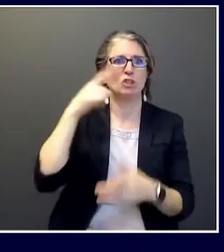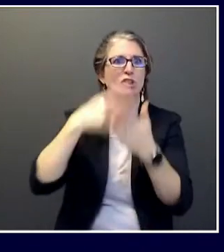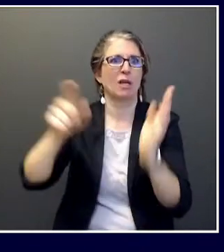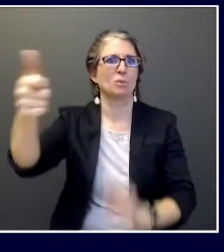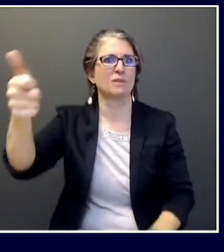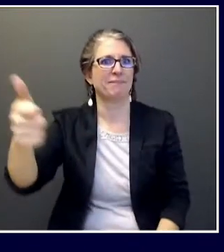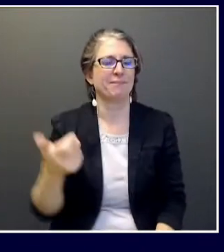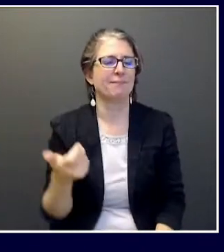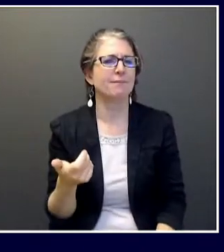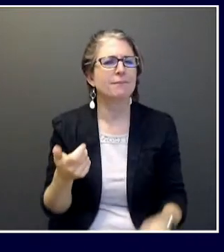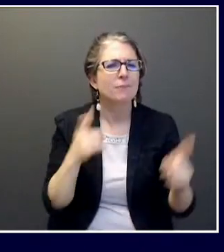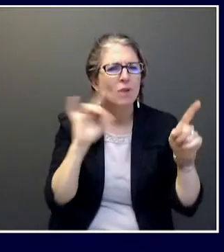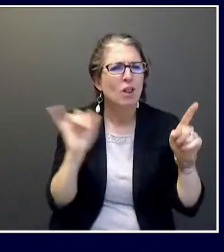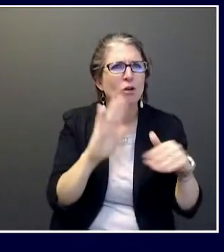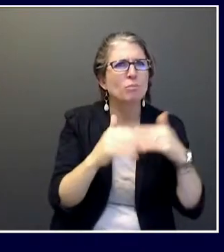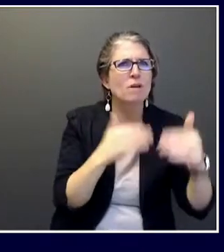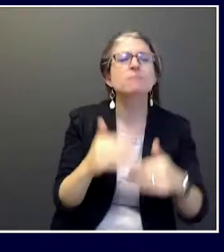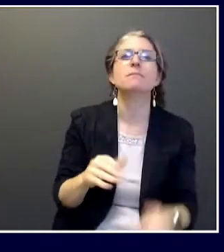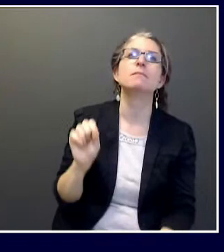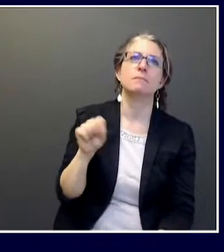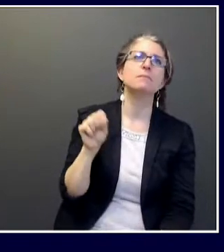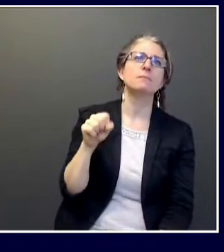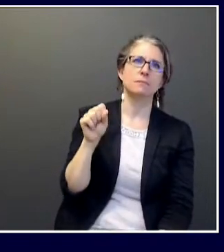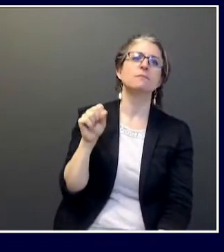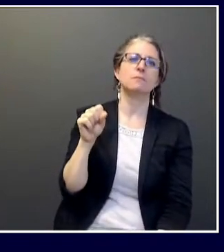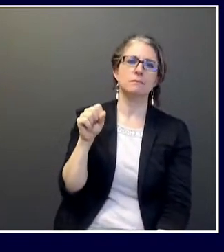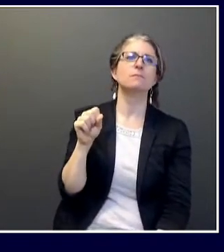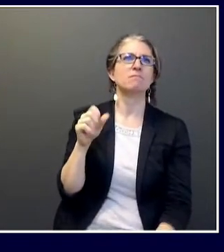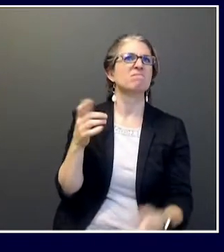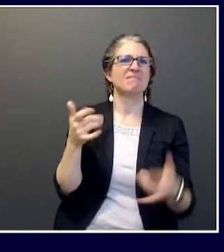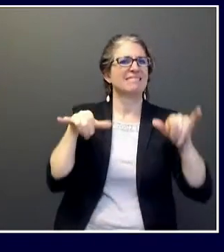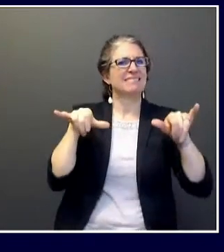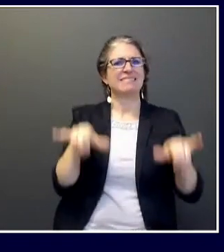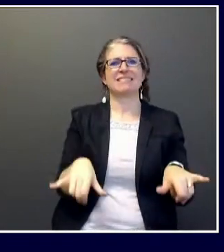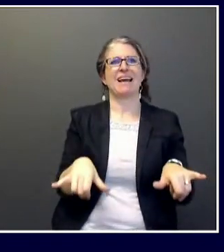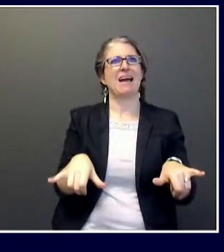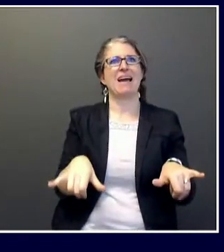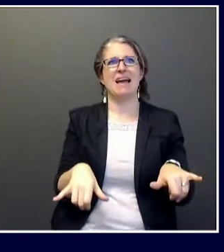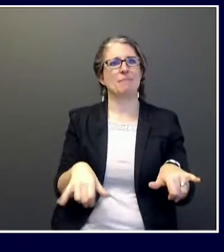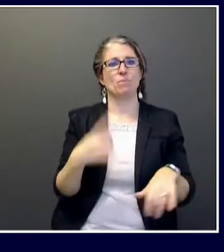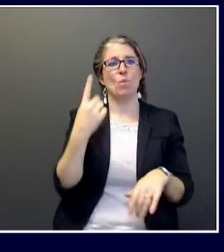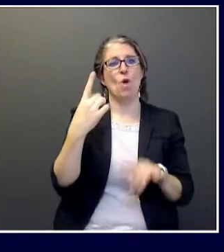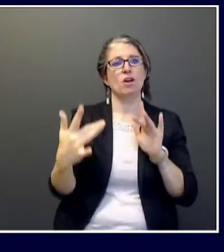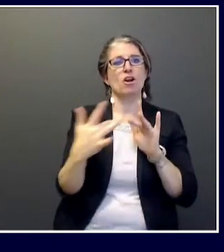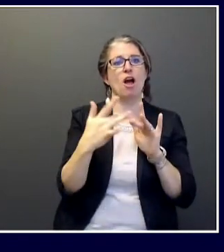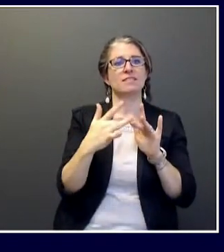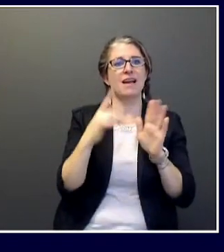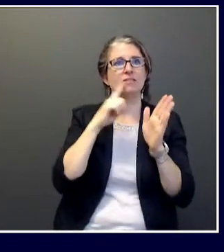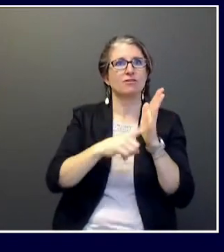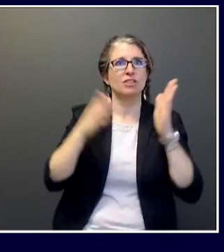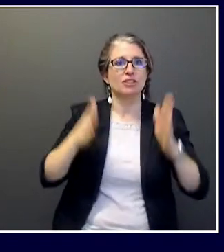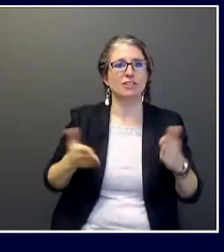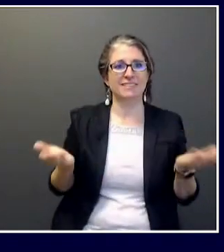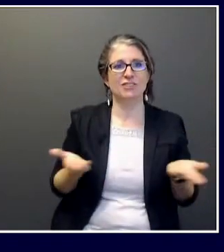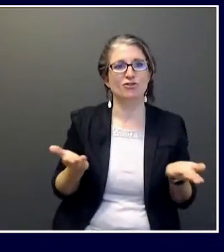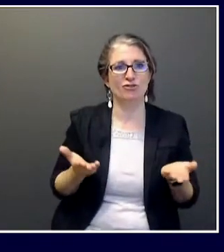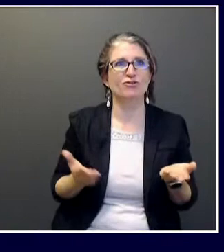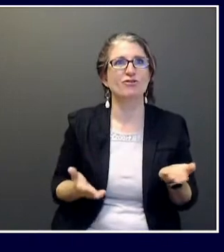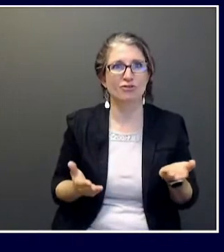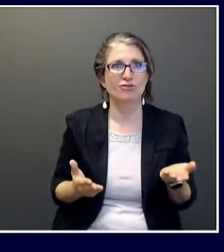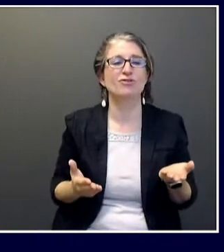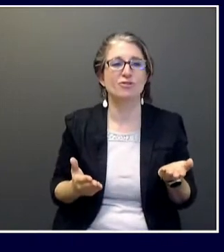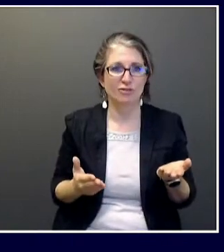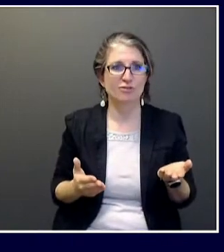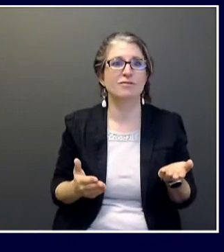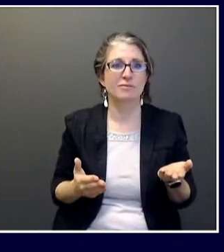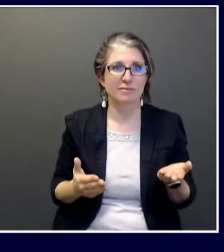Of course, we encourage folks who facilities that are undergoing an outbreak or anything of that nature to make